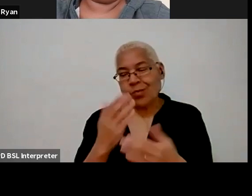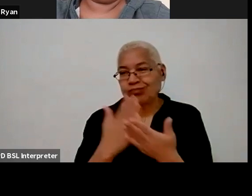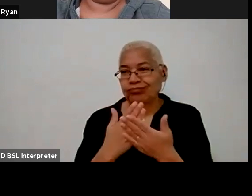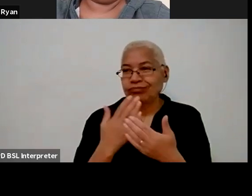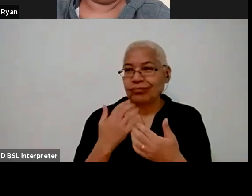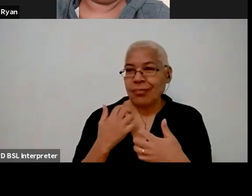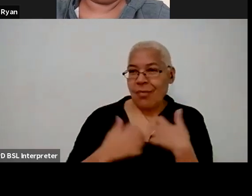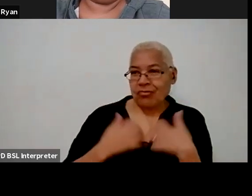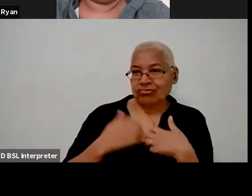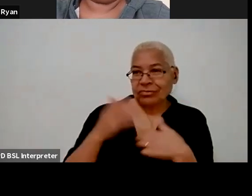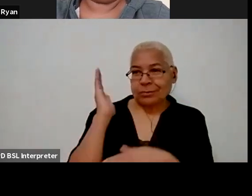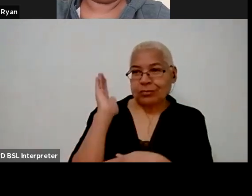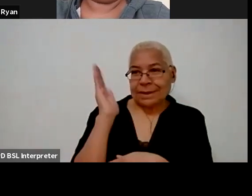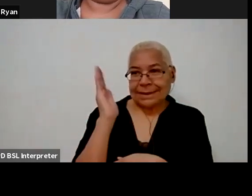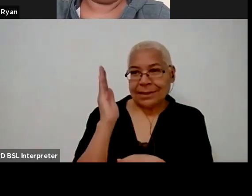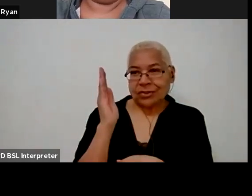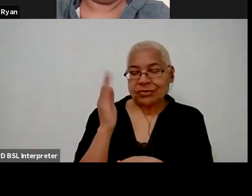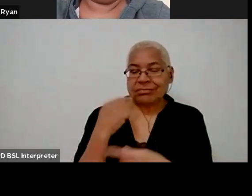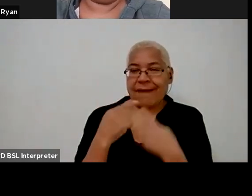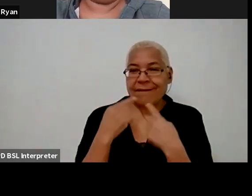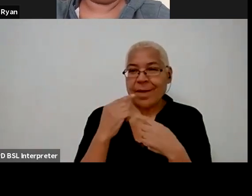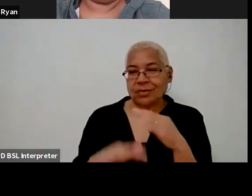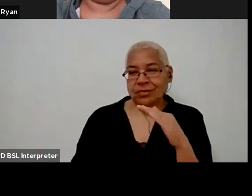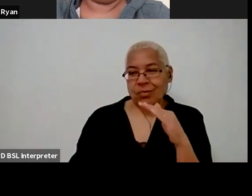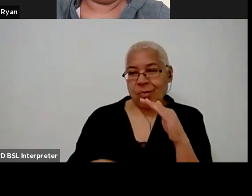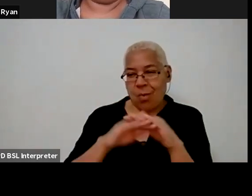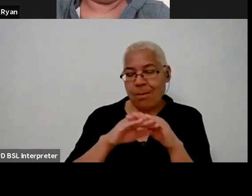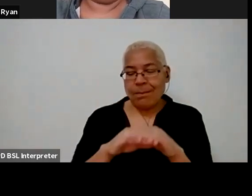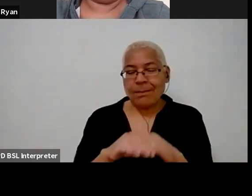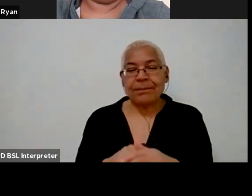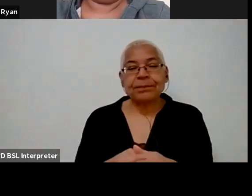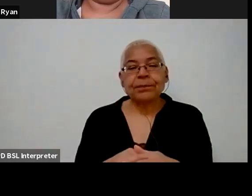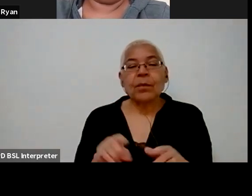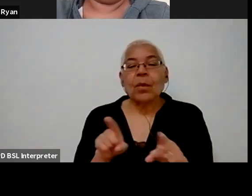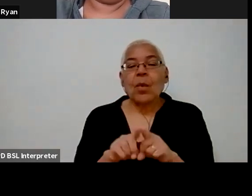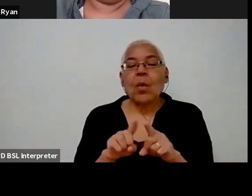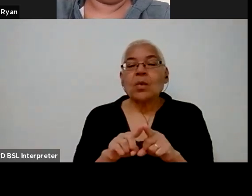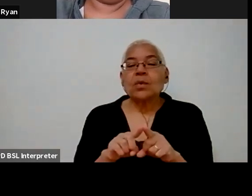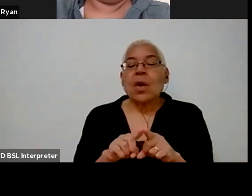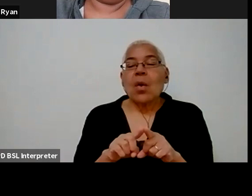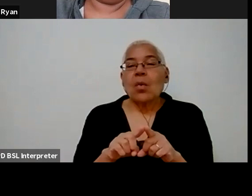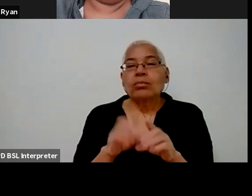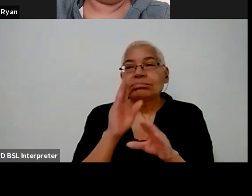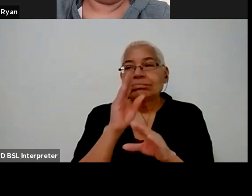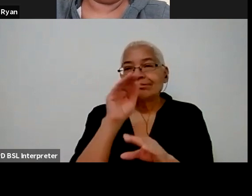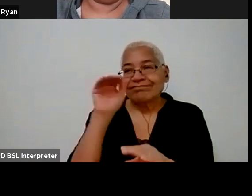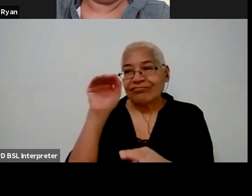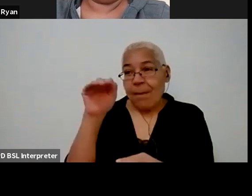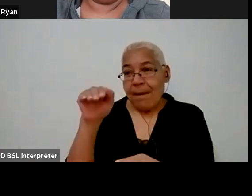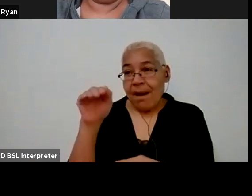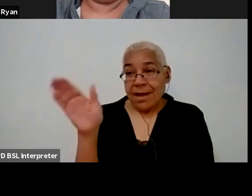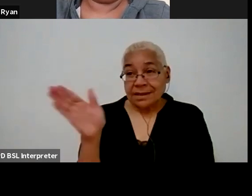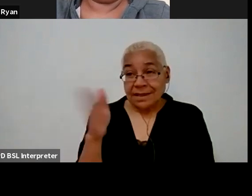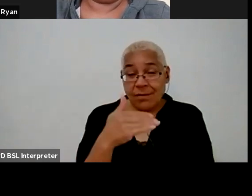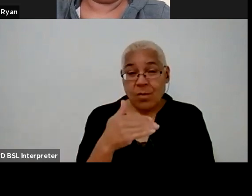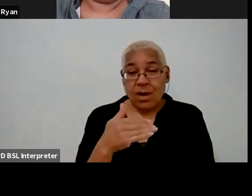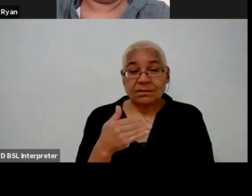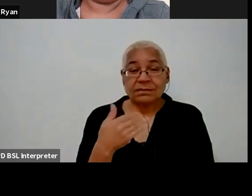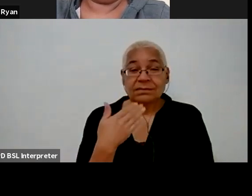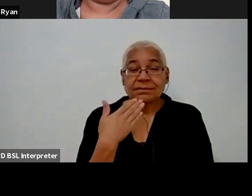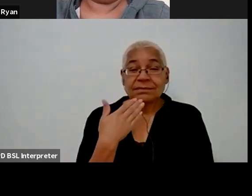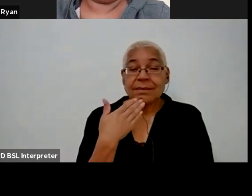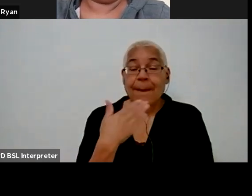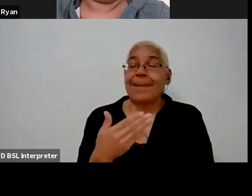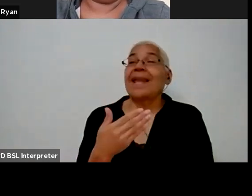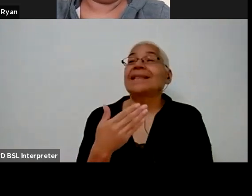informational presentation. And also just a very kind reminder to everyone, please